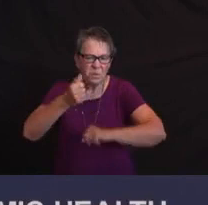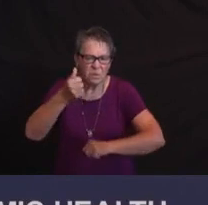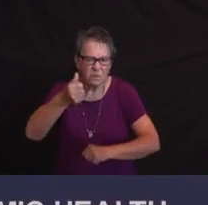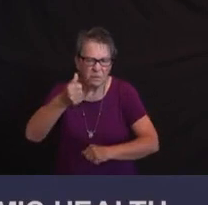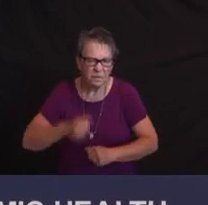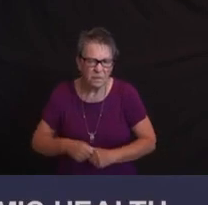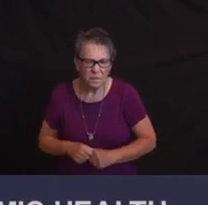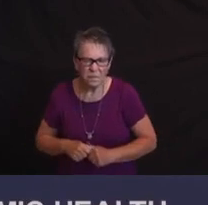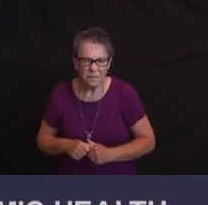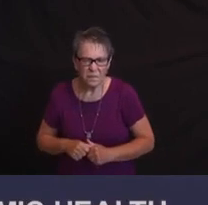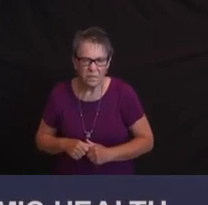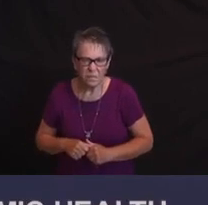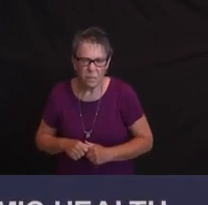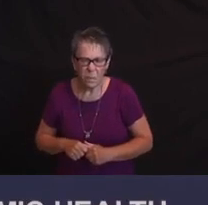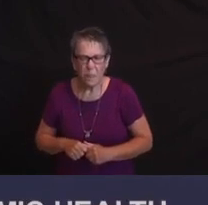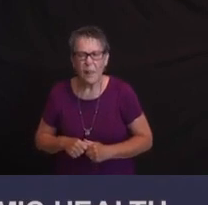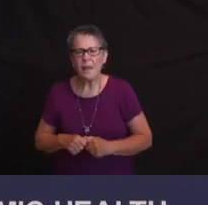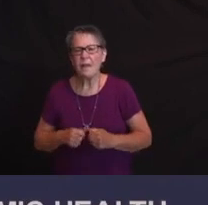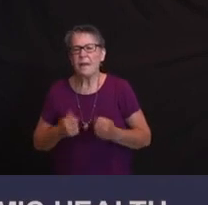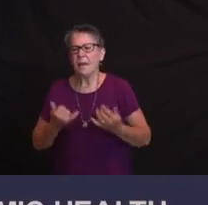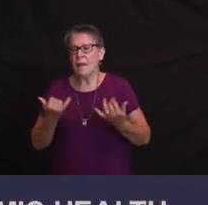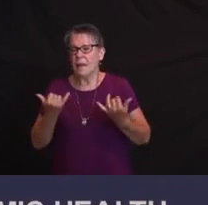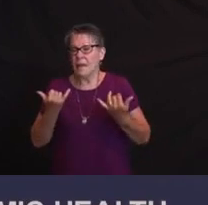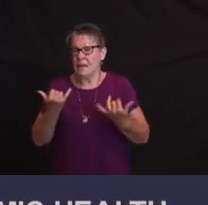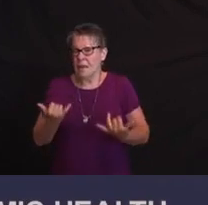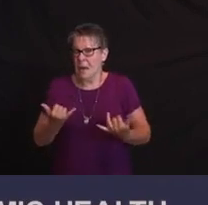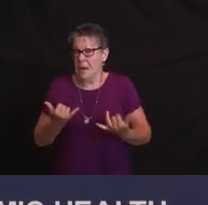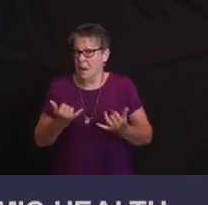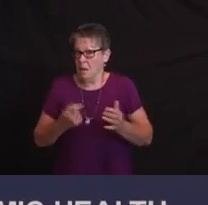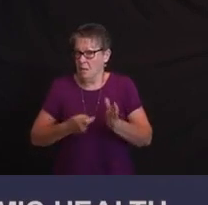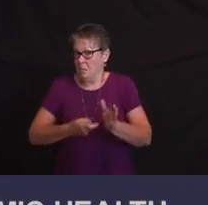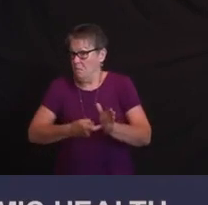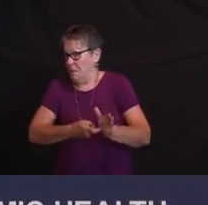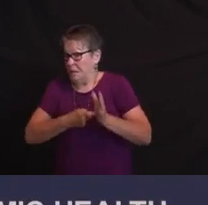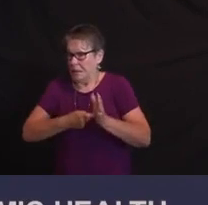Nothing new on mandates for a la the New York City